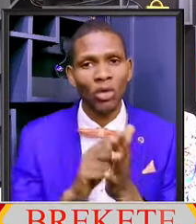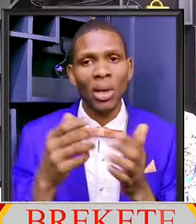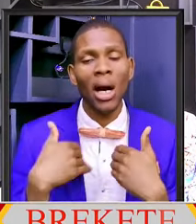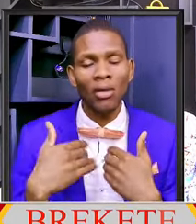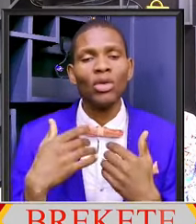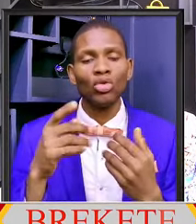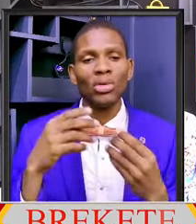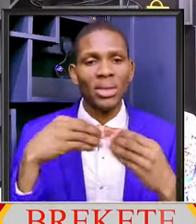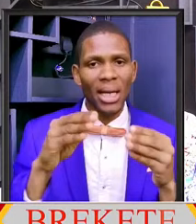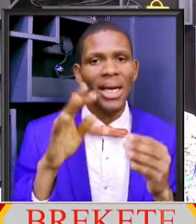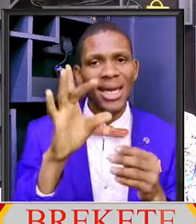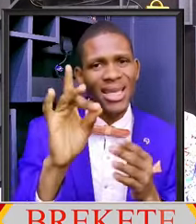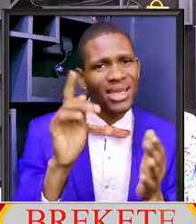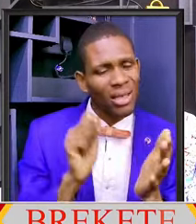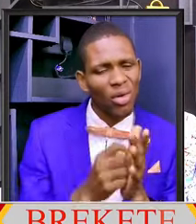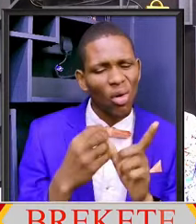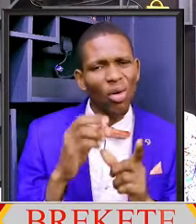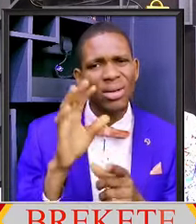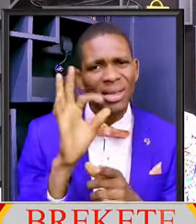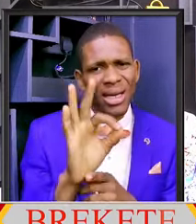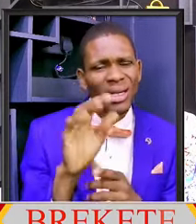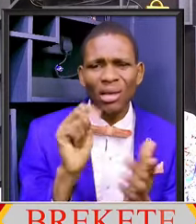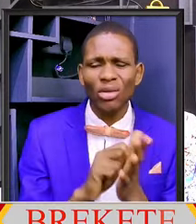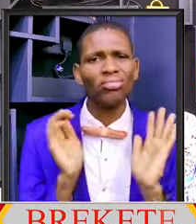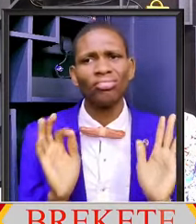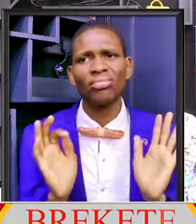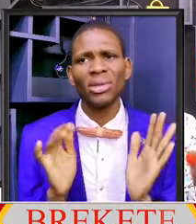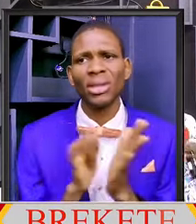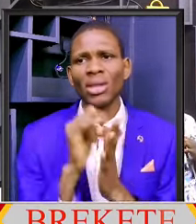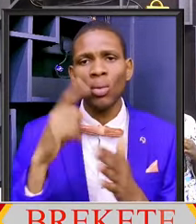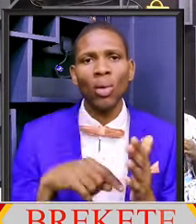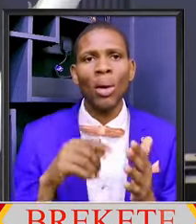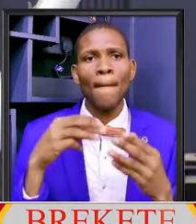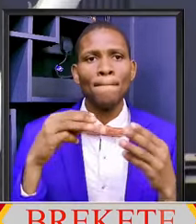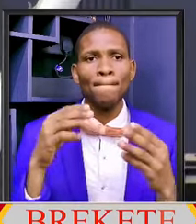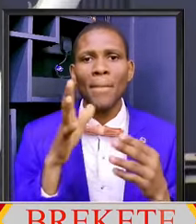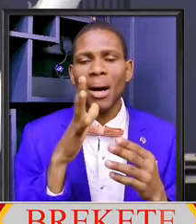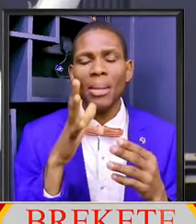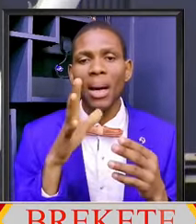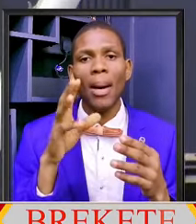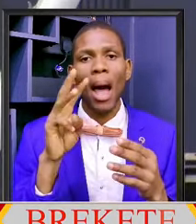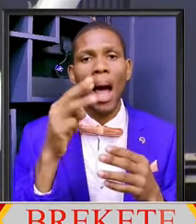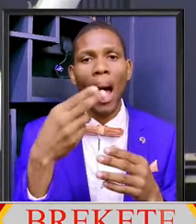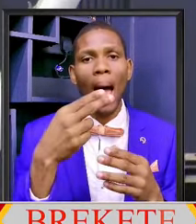Sell your own 8,000, 5 or 9,000. Now, what time madam happiness they do be that?